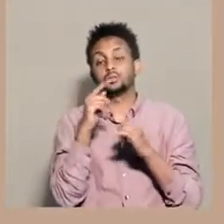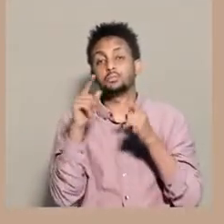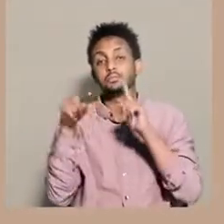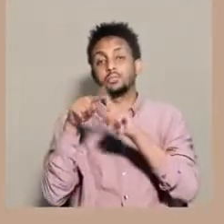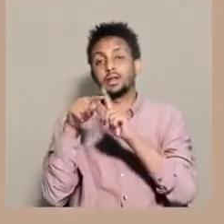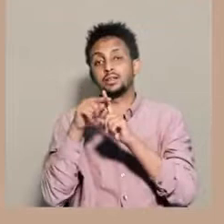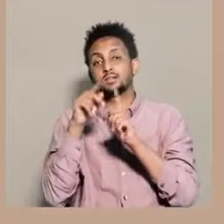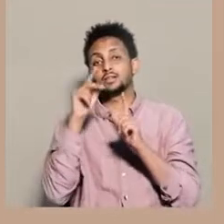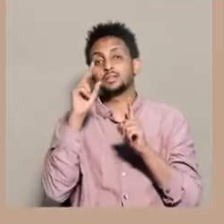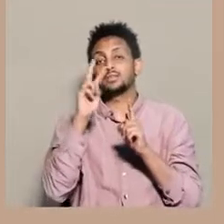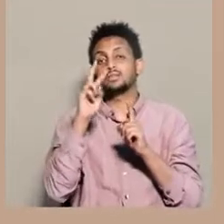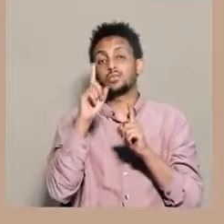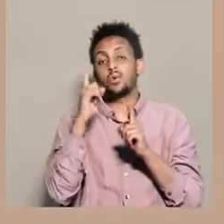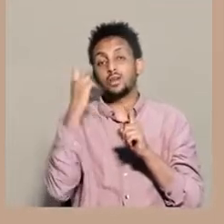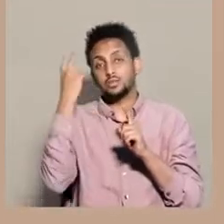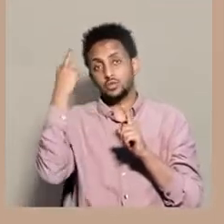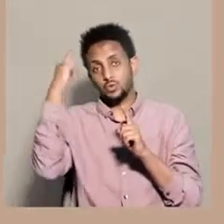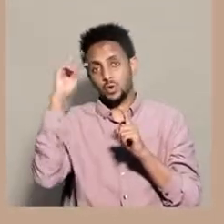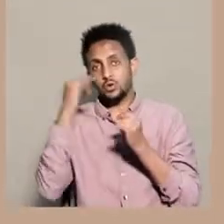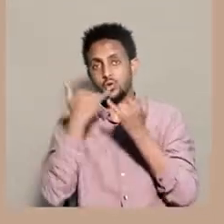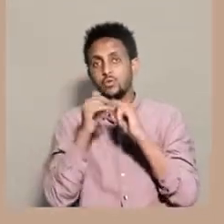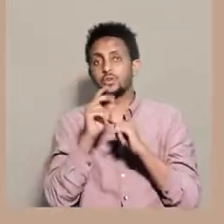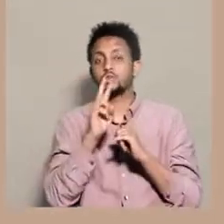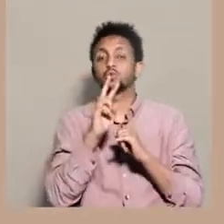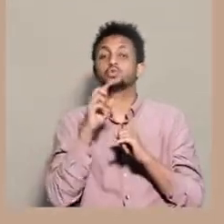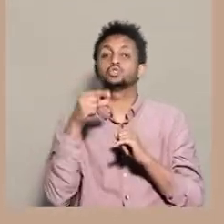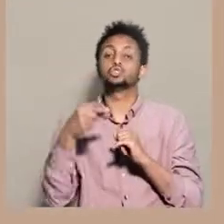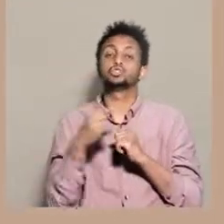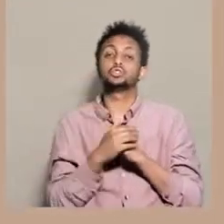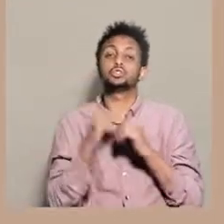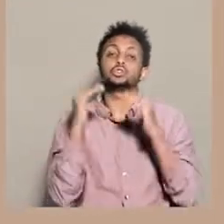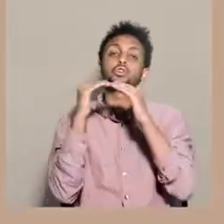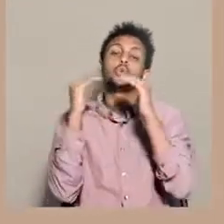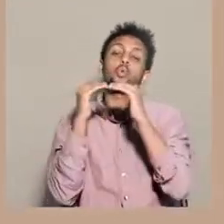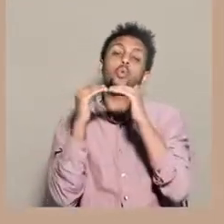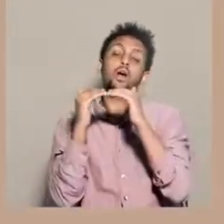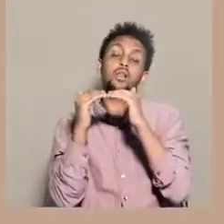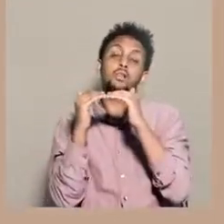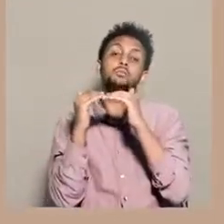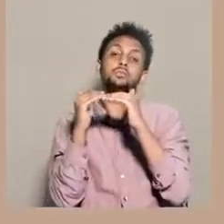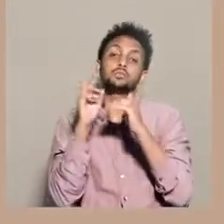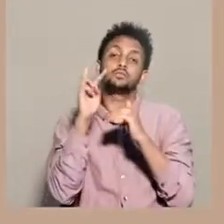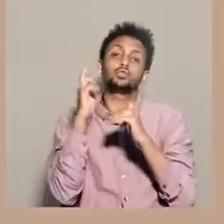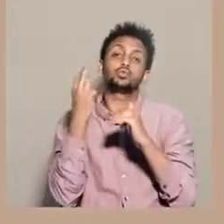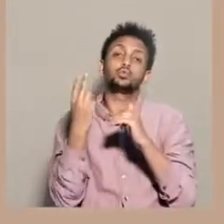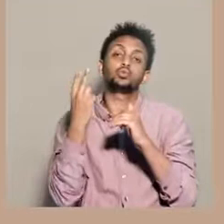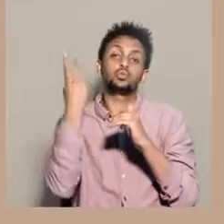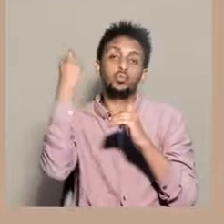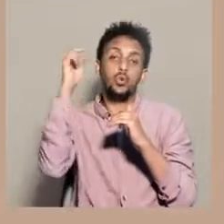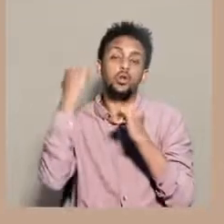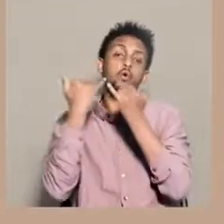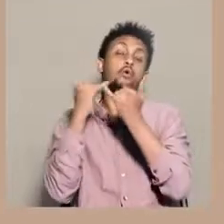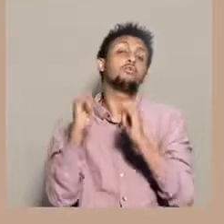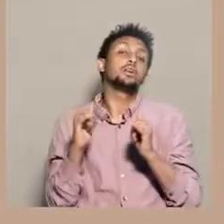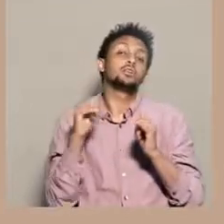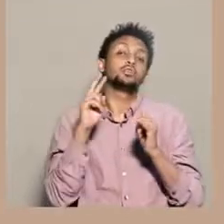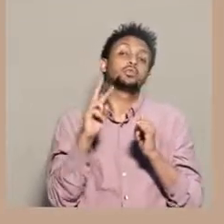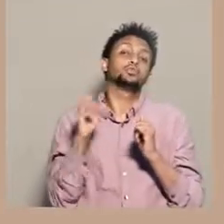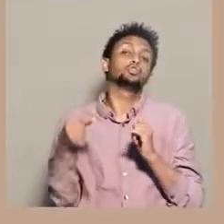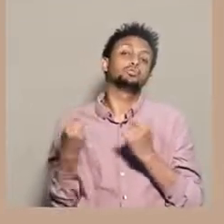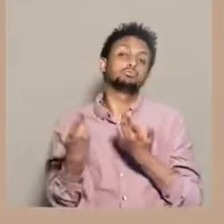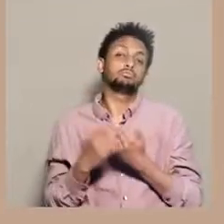plus V1 squared over 2g is equals to V2 squared over